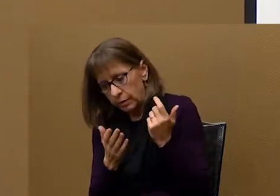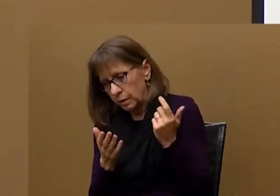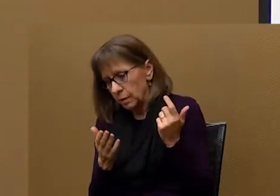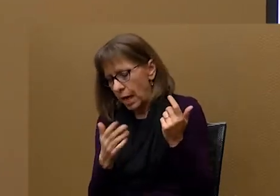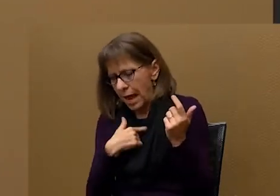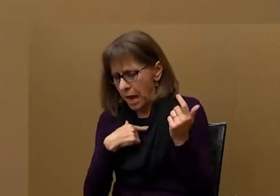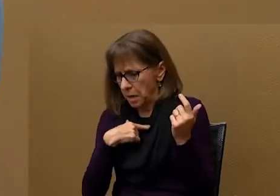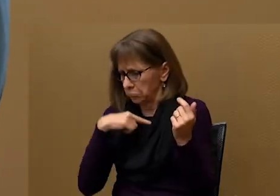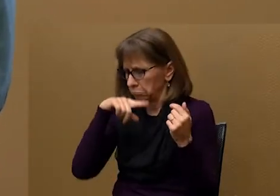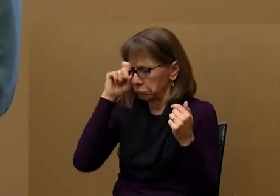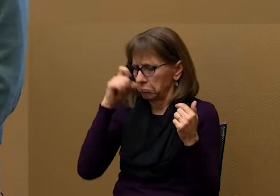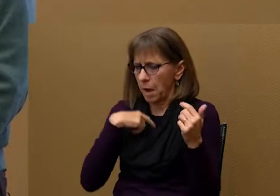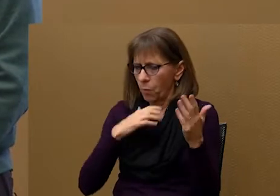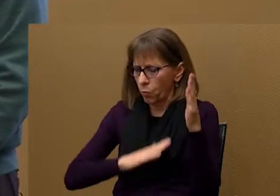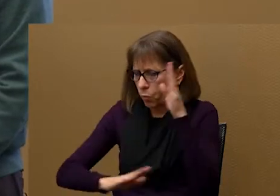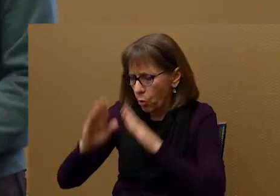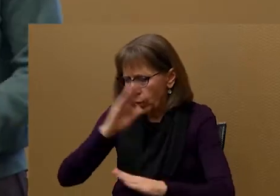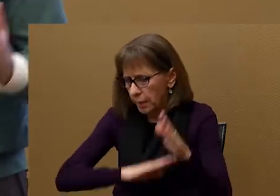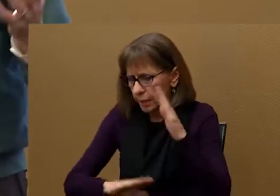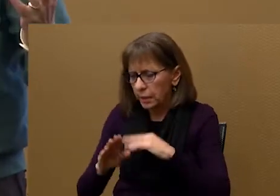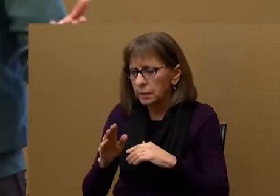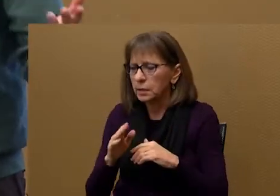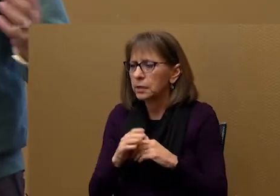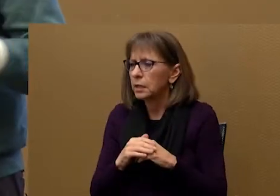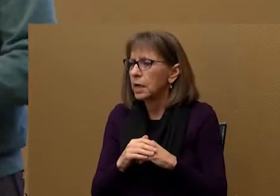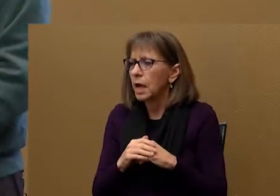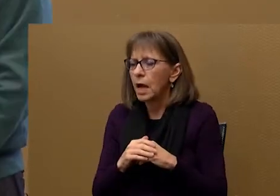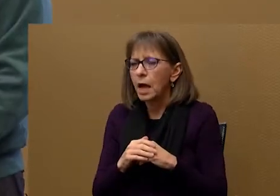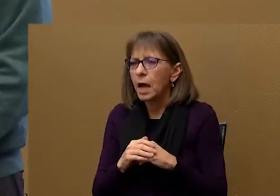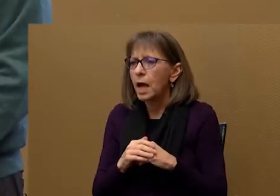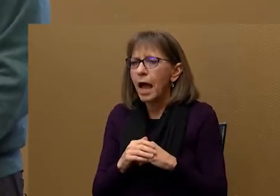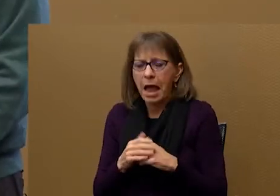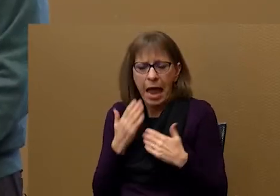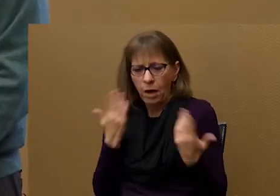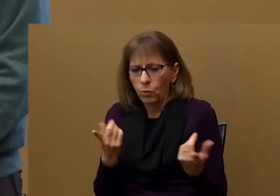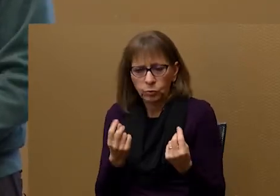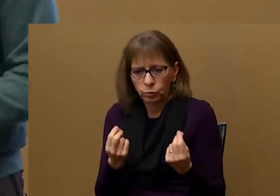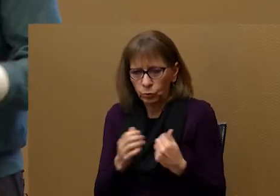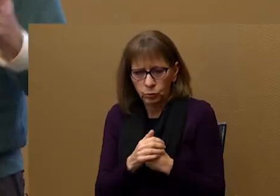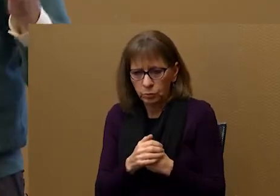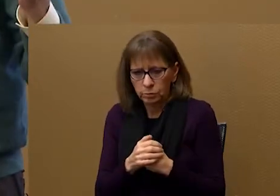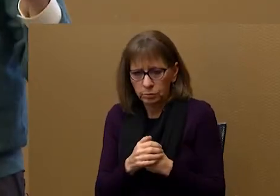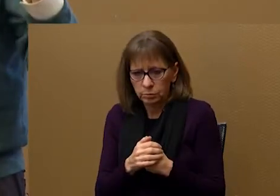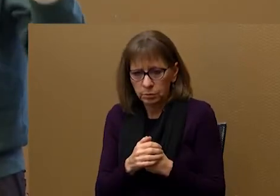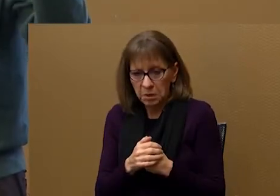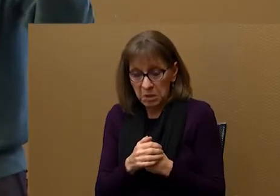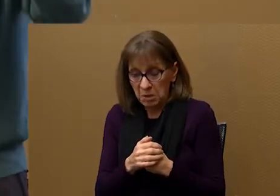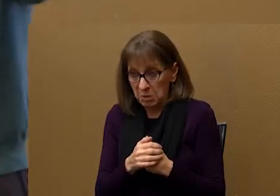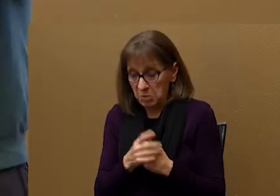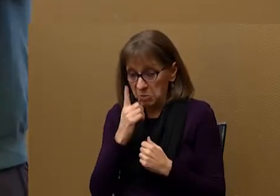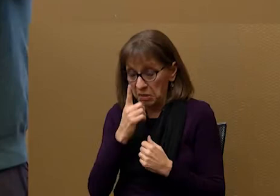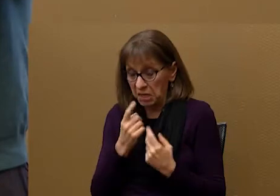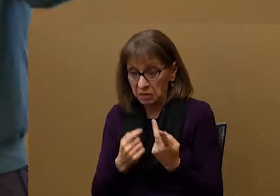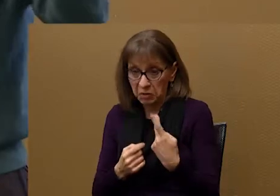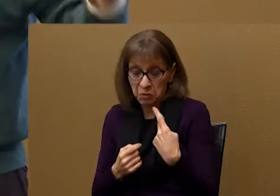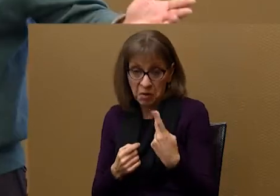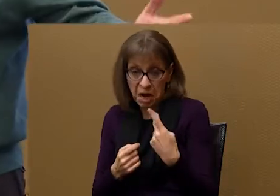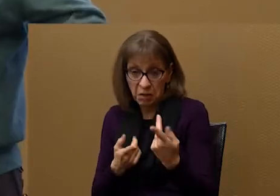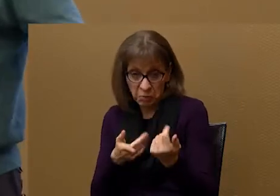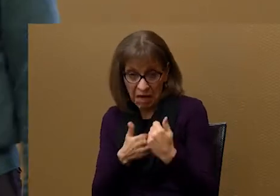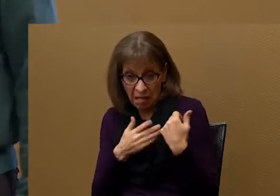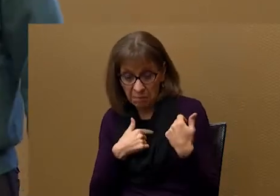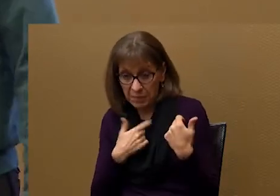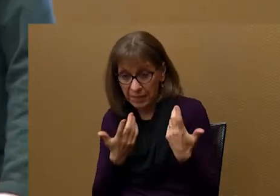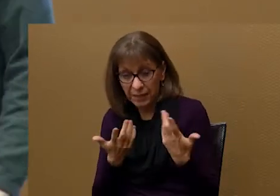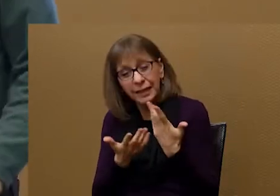Dave, I need your help. I really need your help. I'm puzzled, I'm worried, I don't know what to